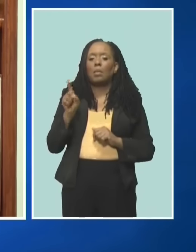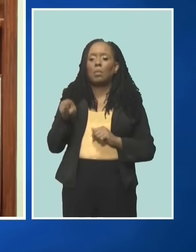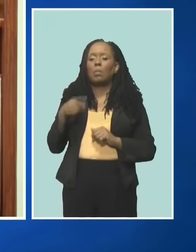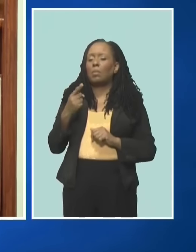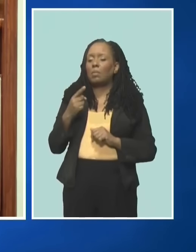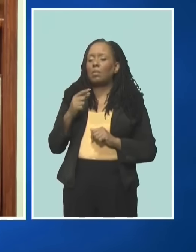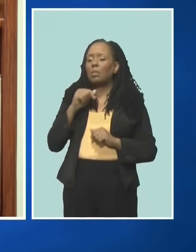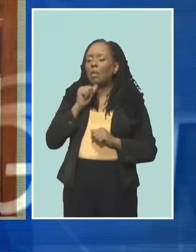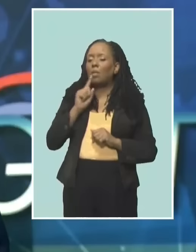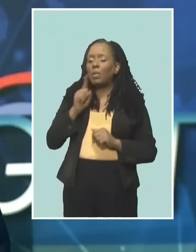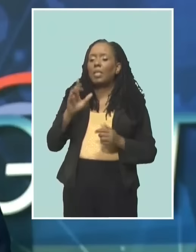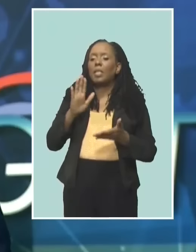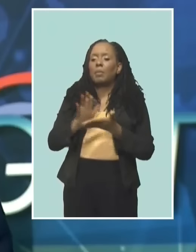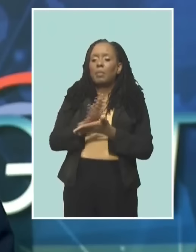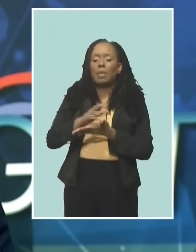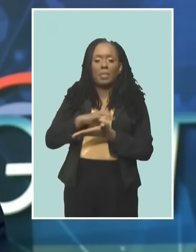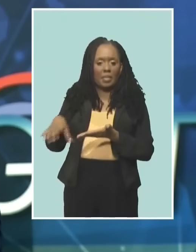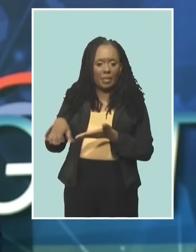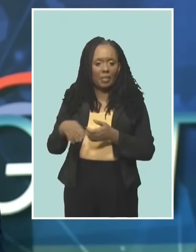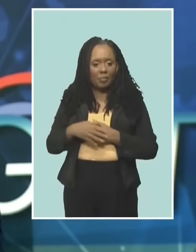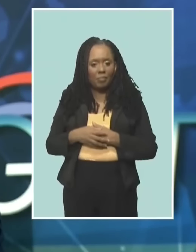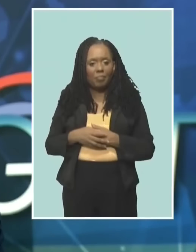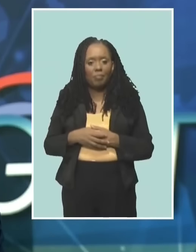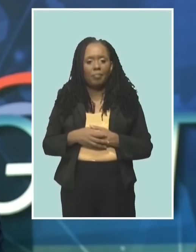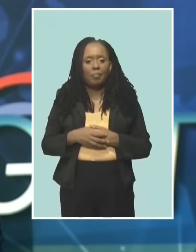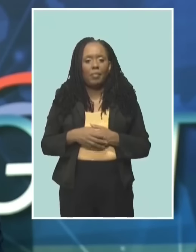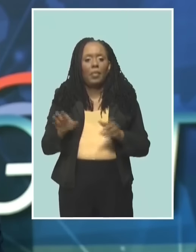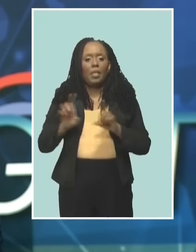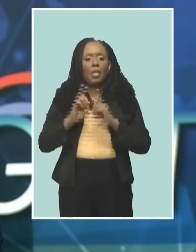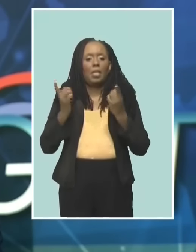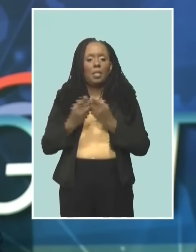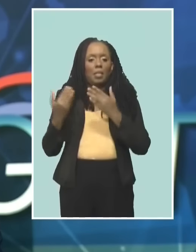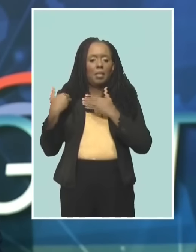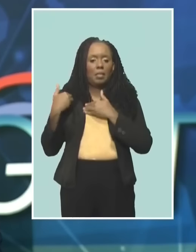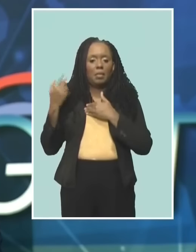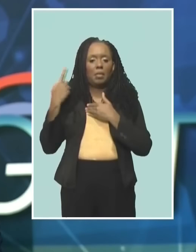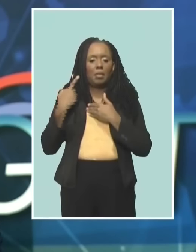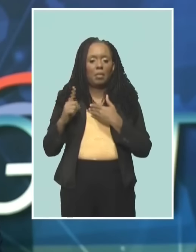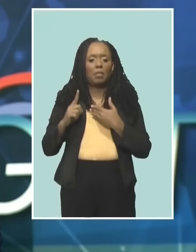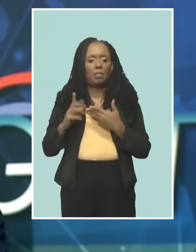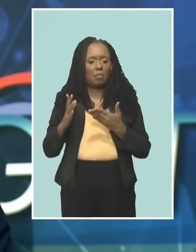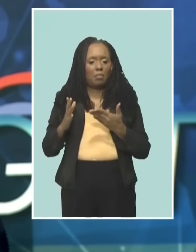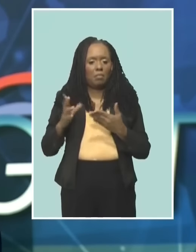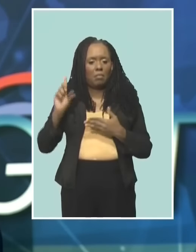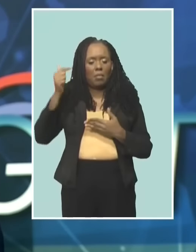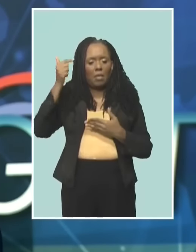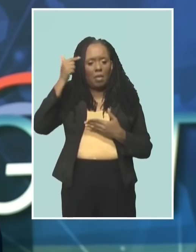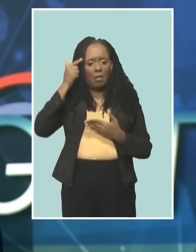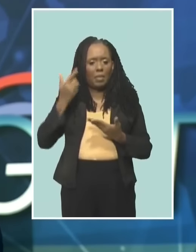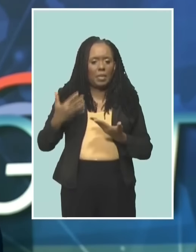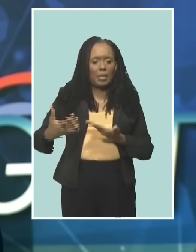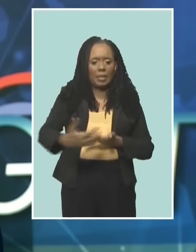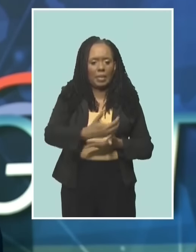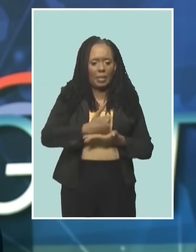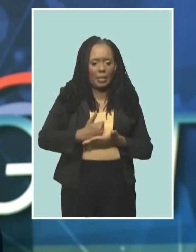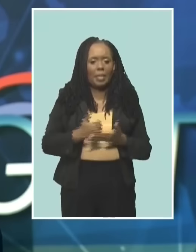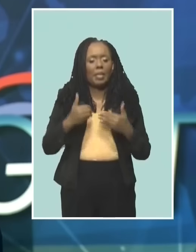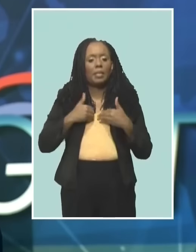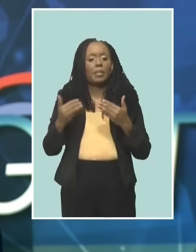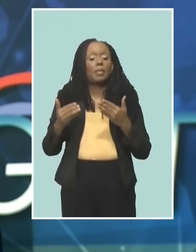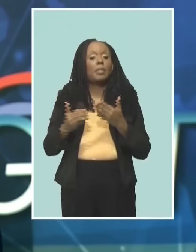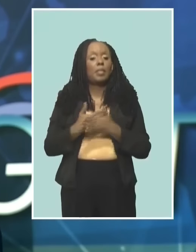exchange. The department responsible for the collection of a significant part of government's revenue has a new home